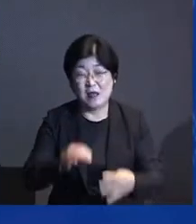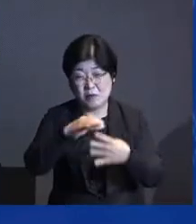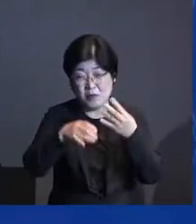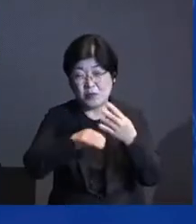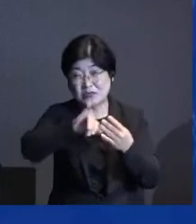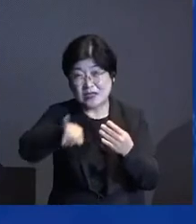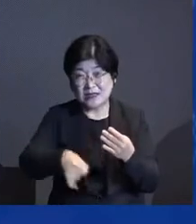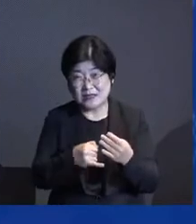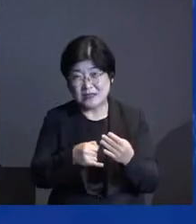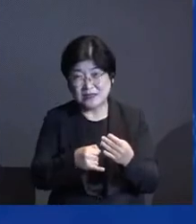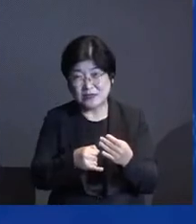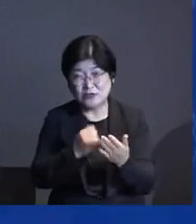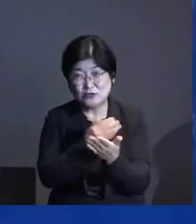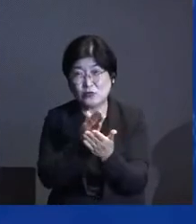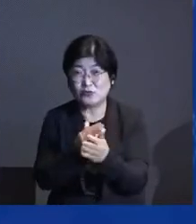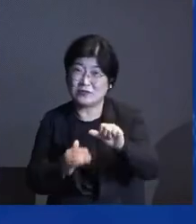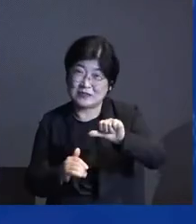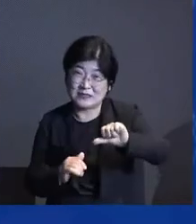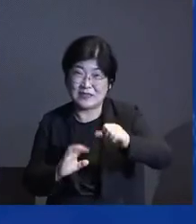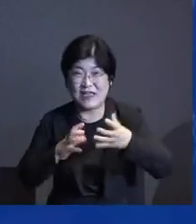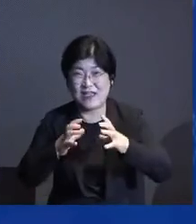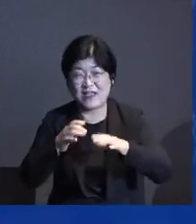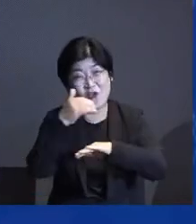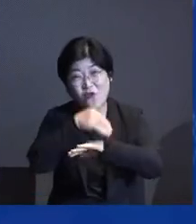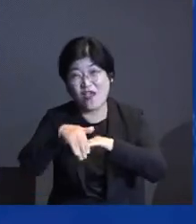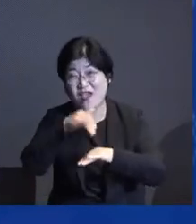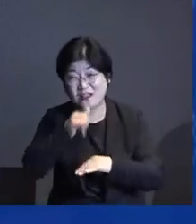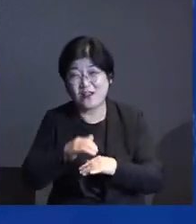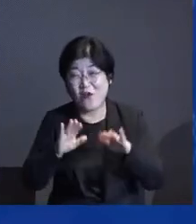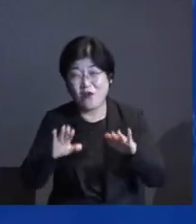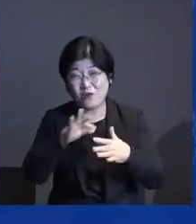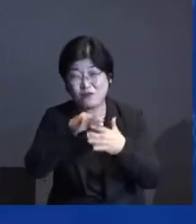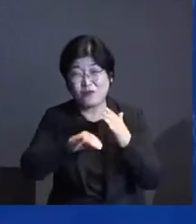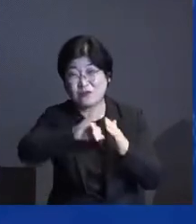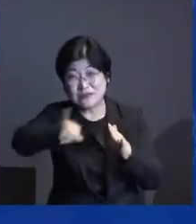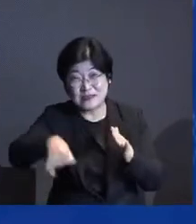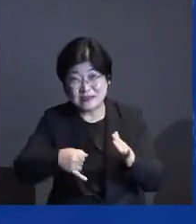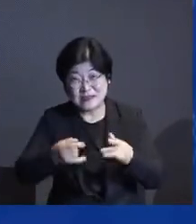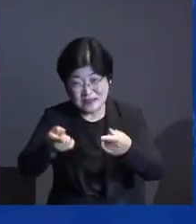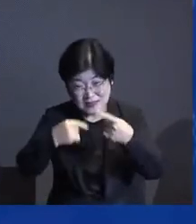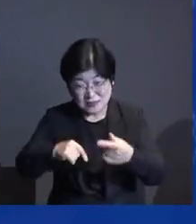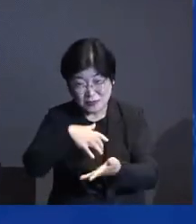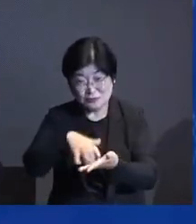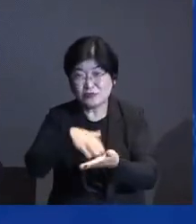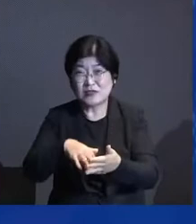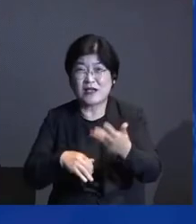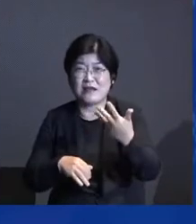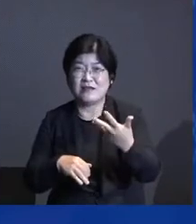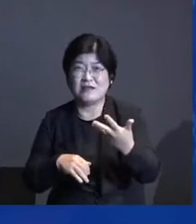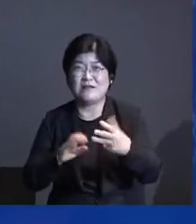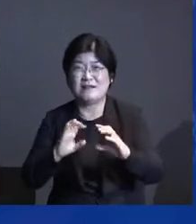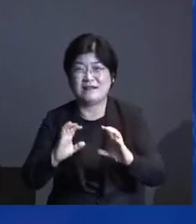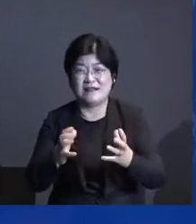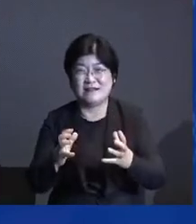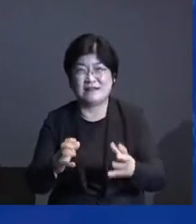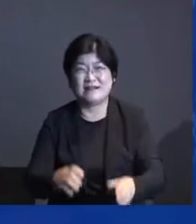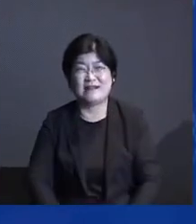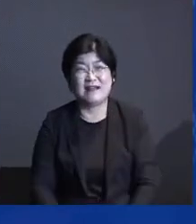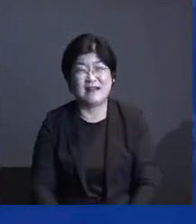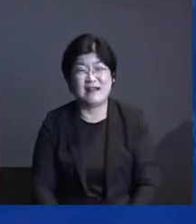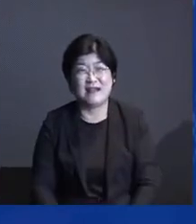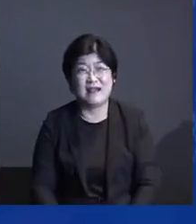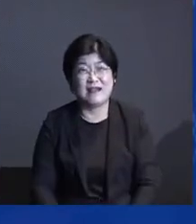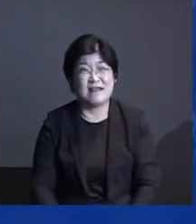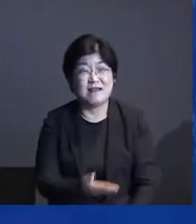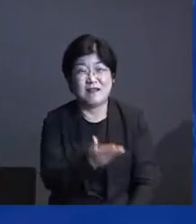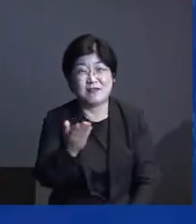are about 8 countries involved in these projects. So I hope that the audience will try to follow all